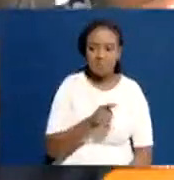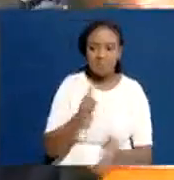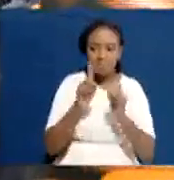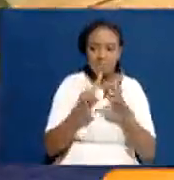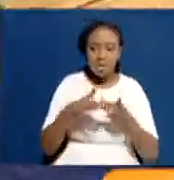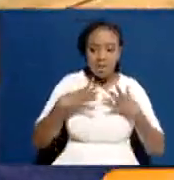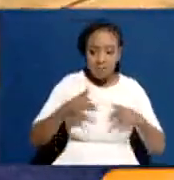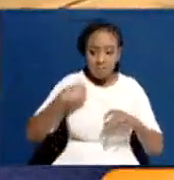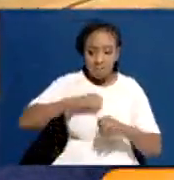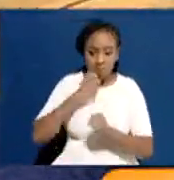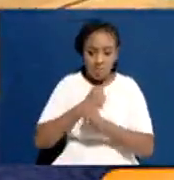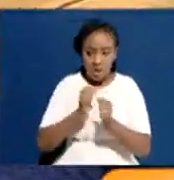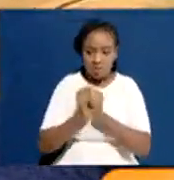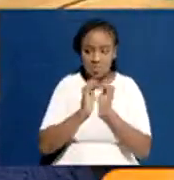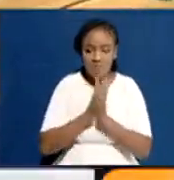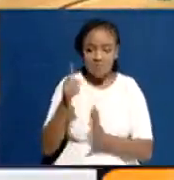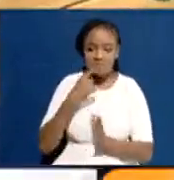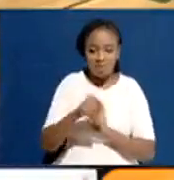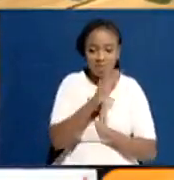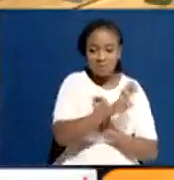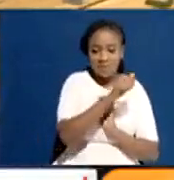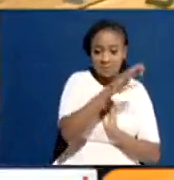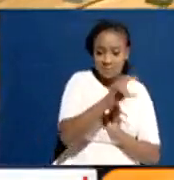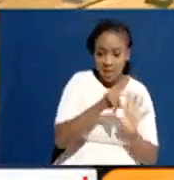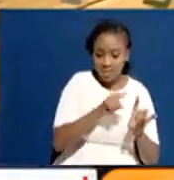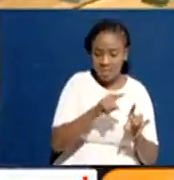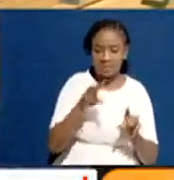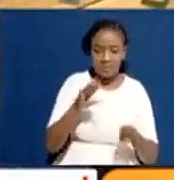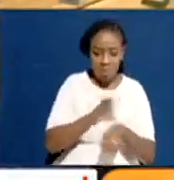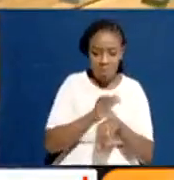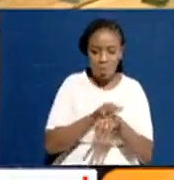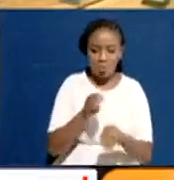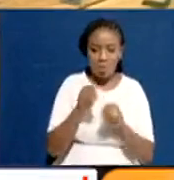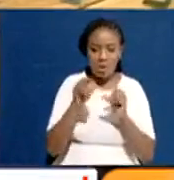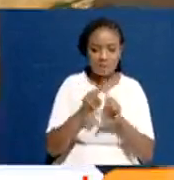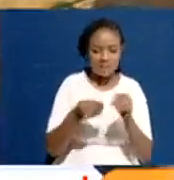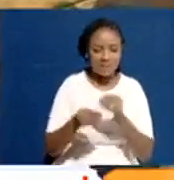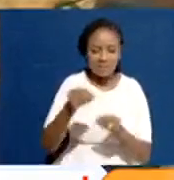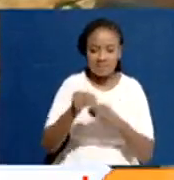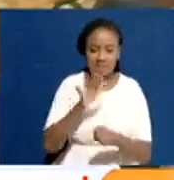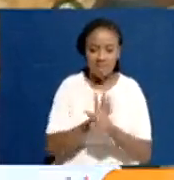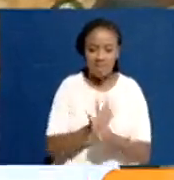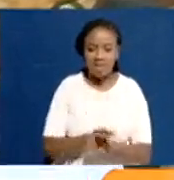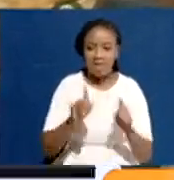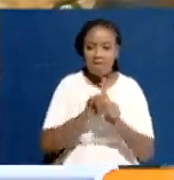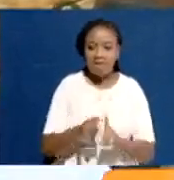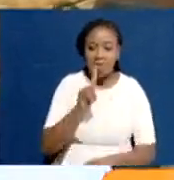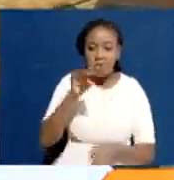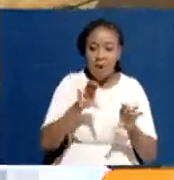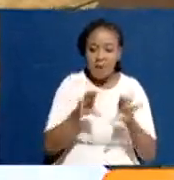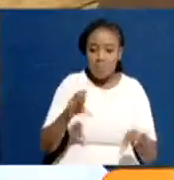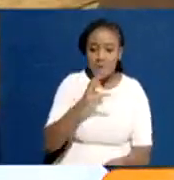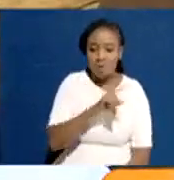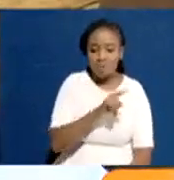we deal with, they say it's a very good quality and most of them they like it and it sells a lot here. And East African Cable is one of the